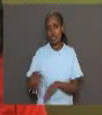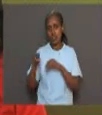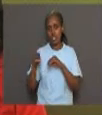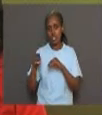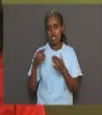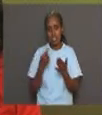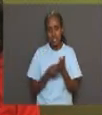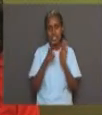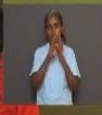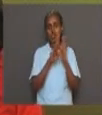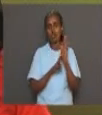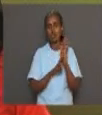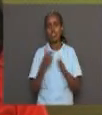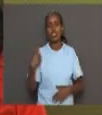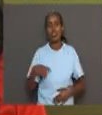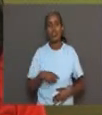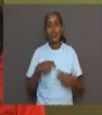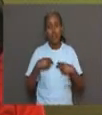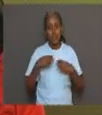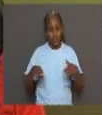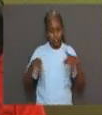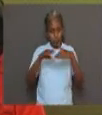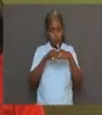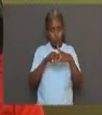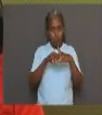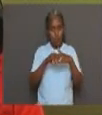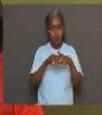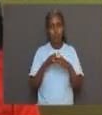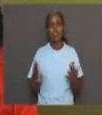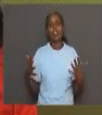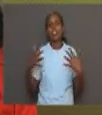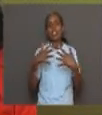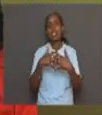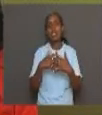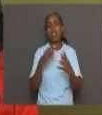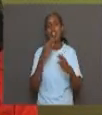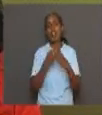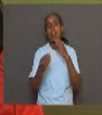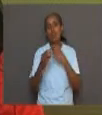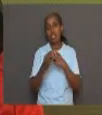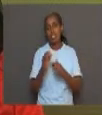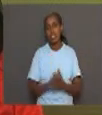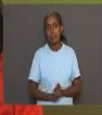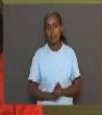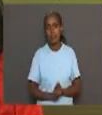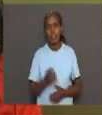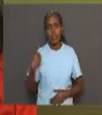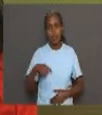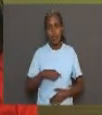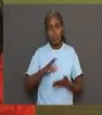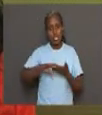lesson, students. In this unit, we have been introduced to integral